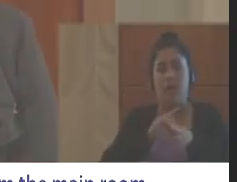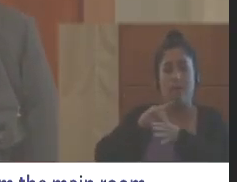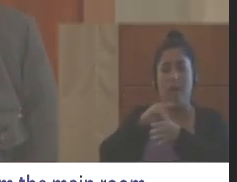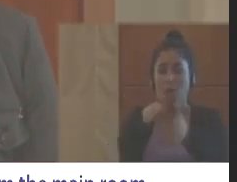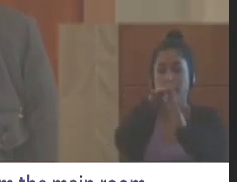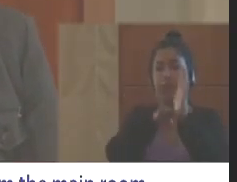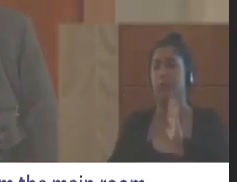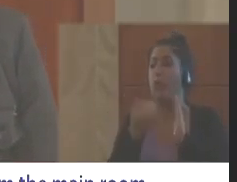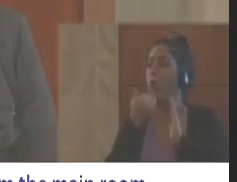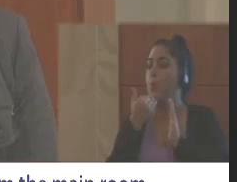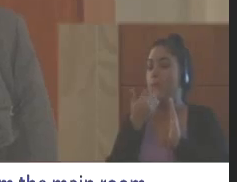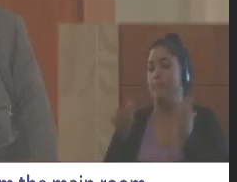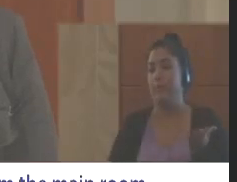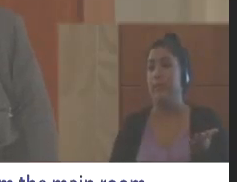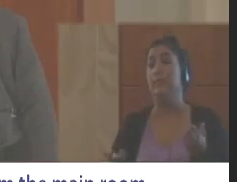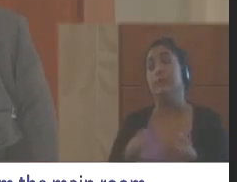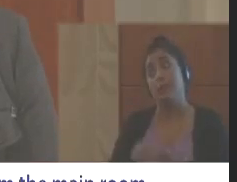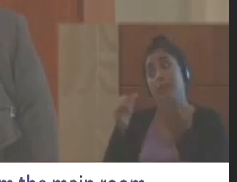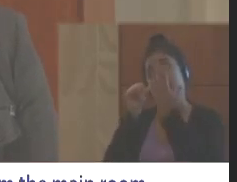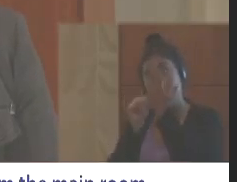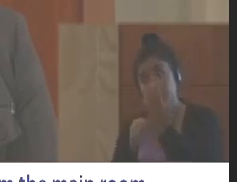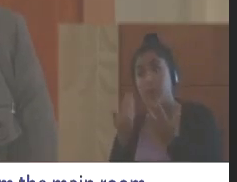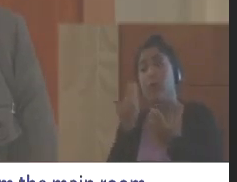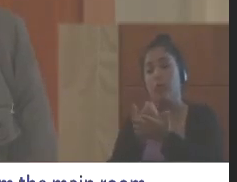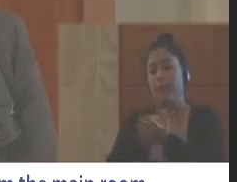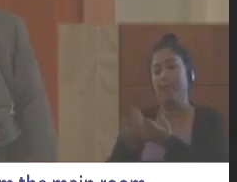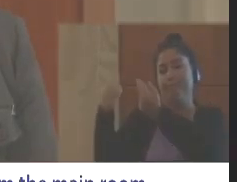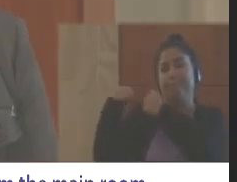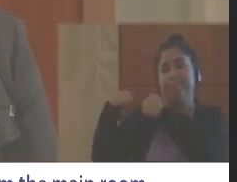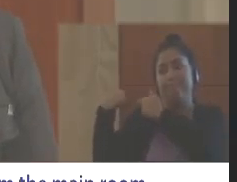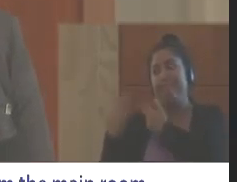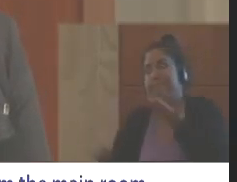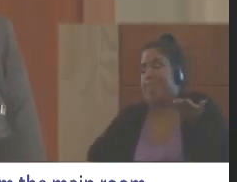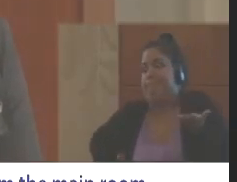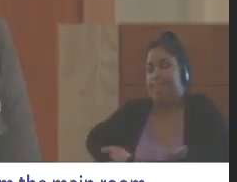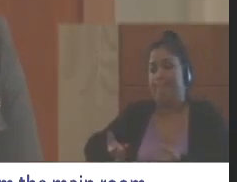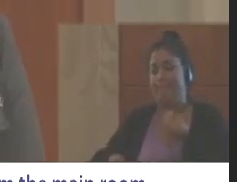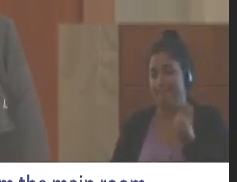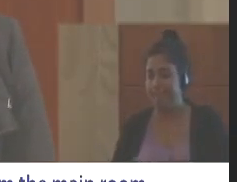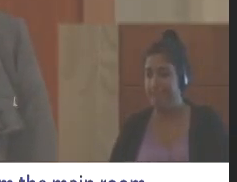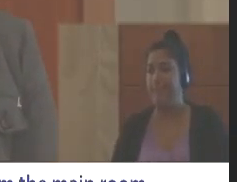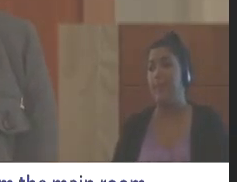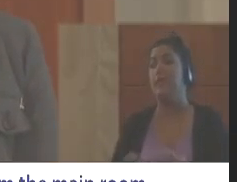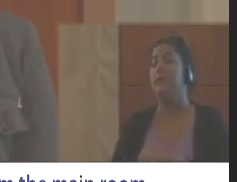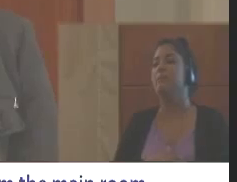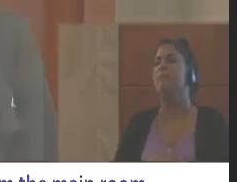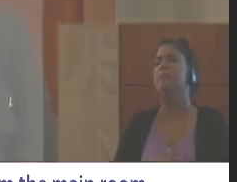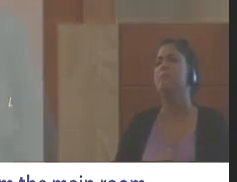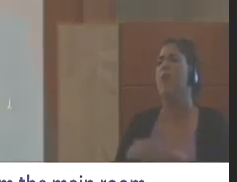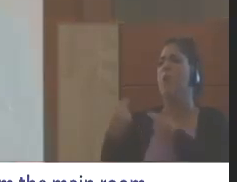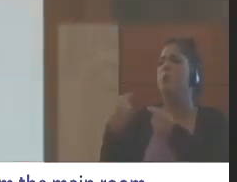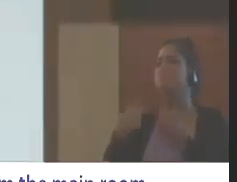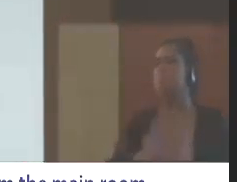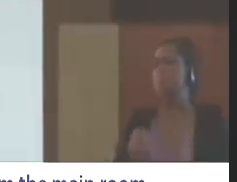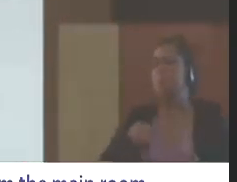risk. From the Ministry of Economy, we had to assess which was the legal framework that we